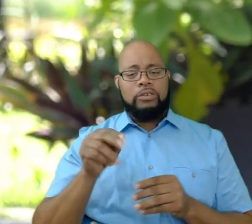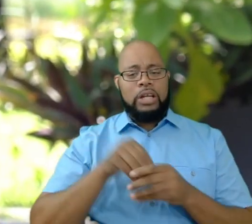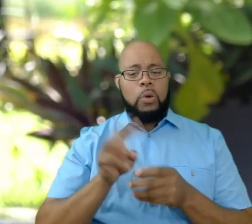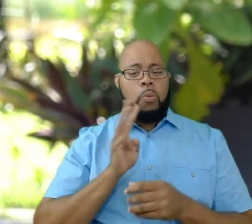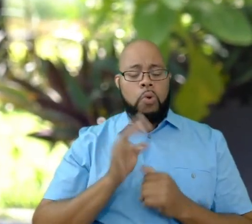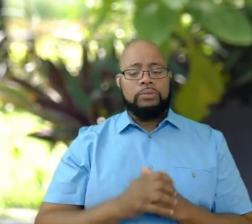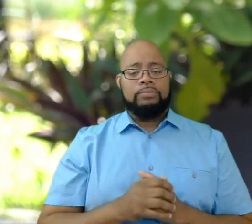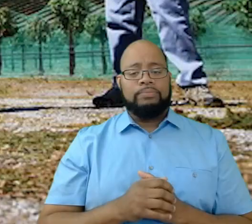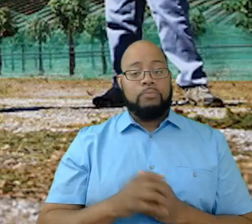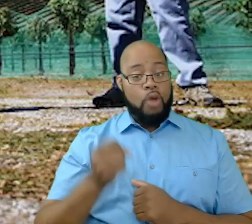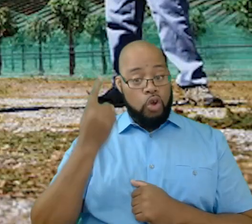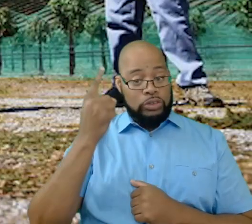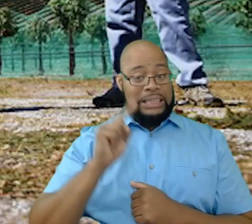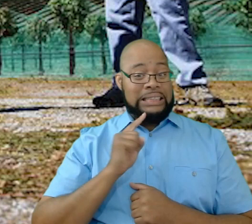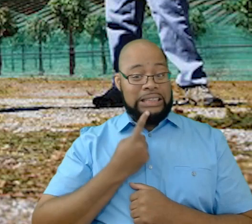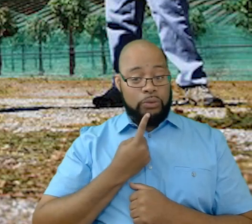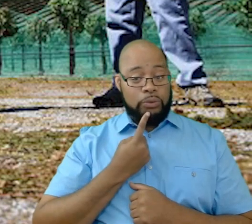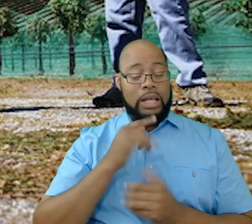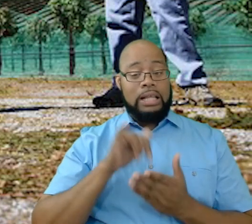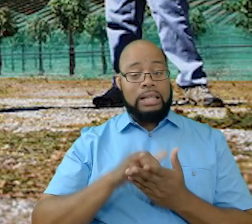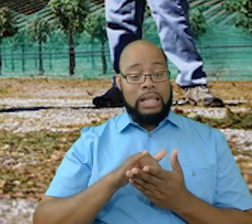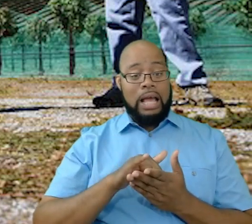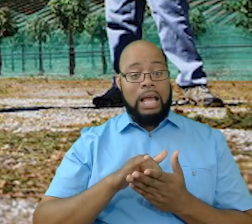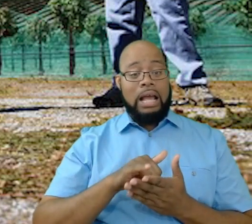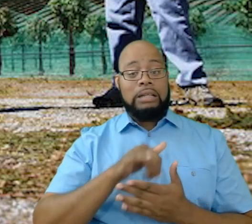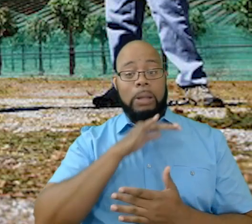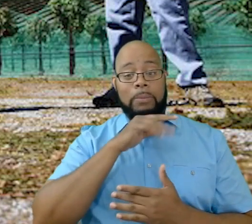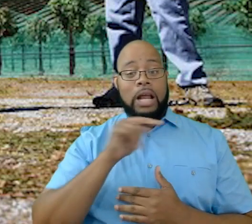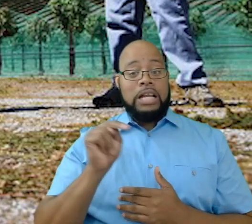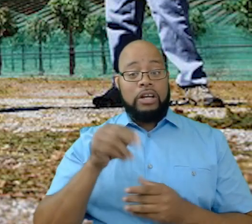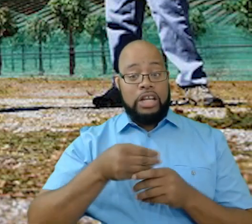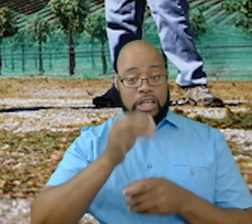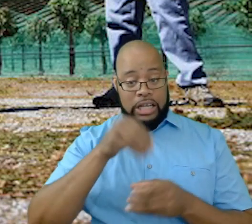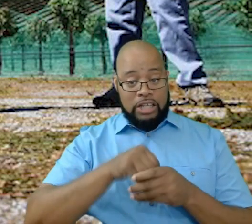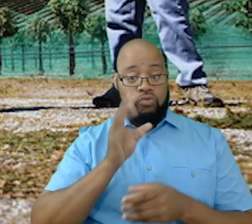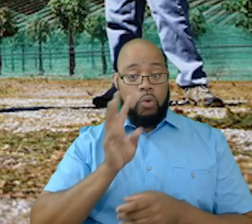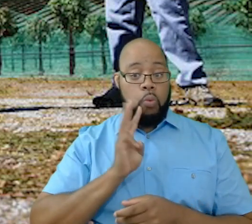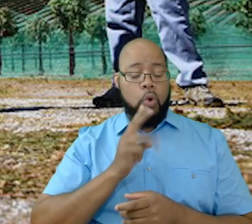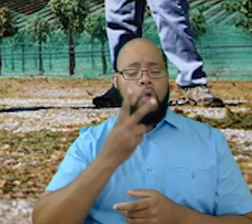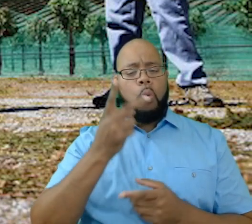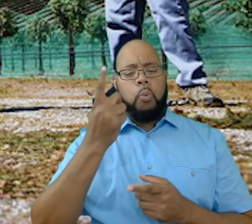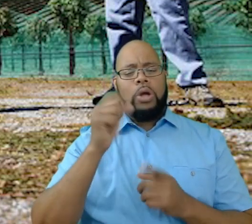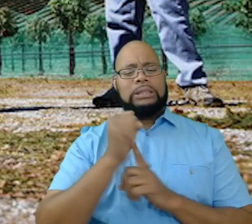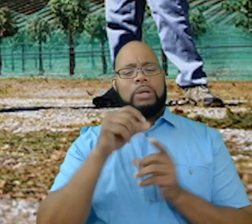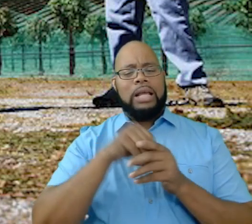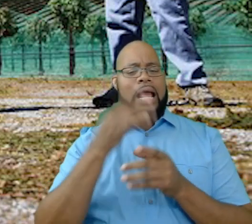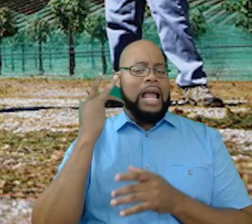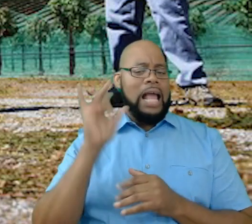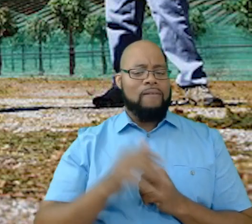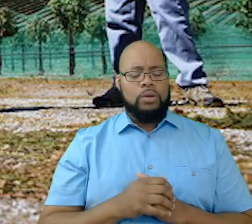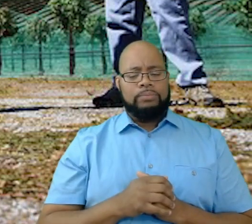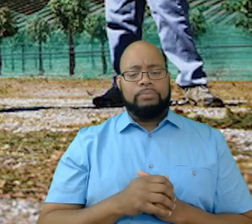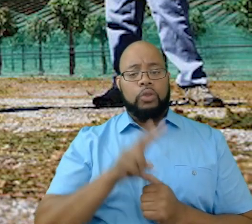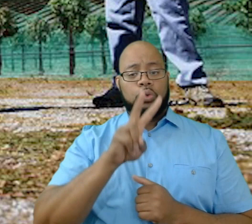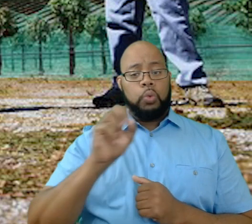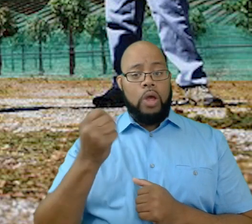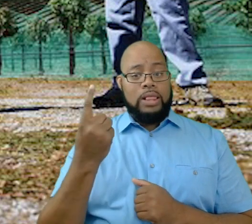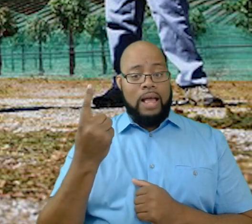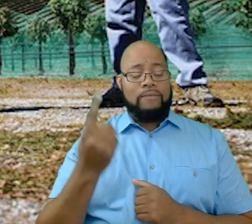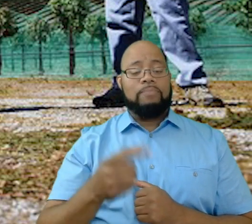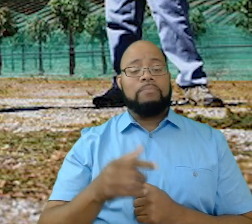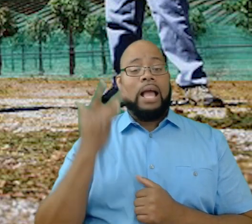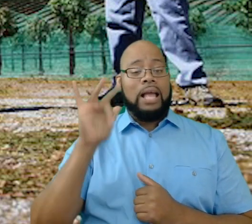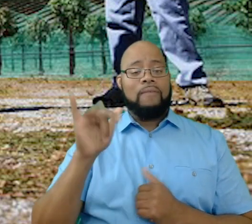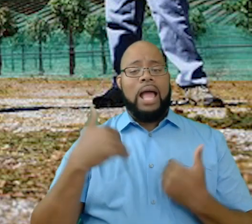nitrogen to seep into the water. To understand the severity of nitrogen contamination in drinking water, let's look at a case study from California.